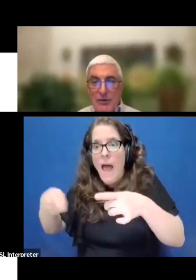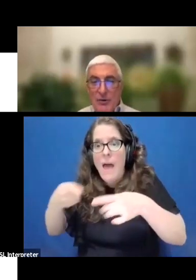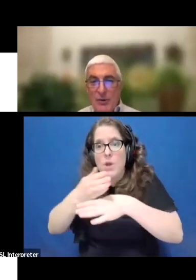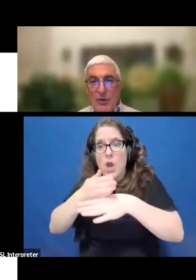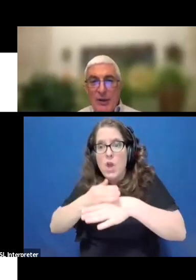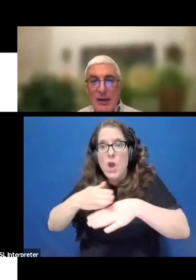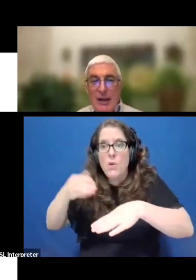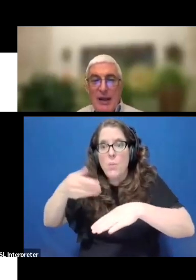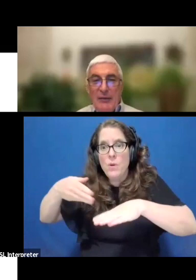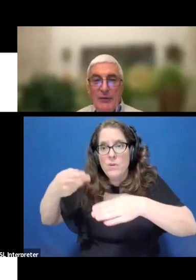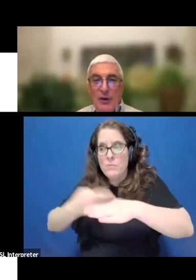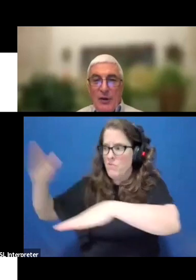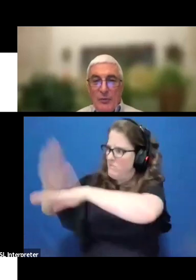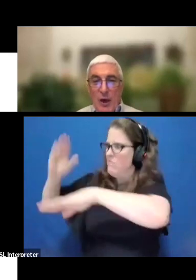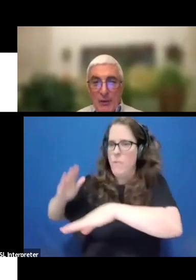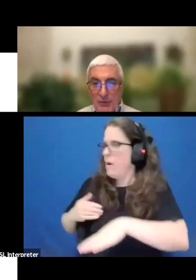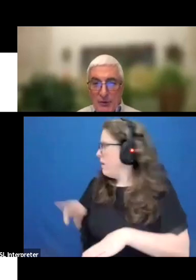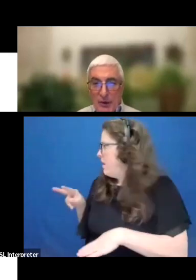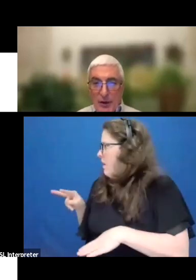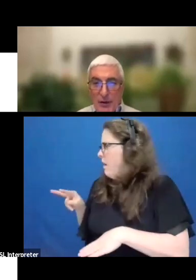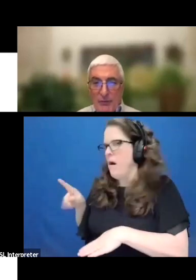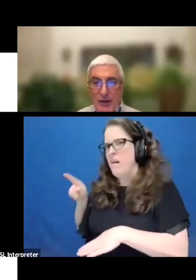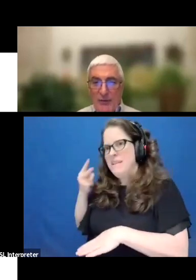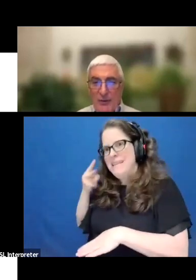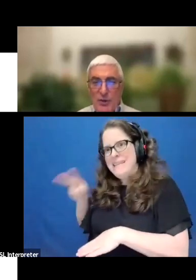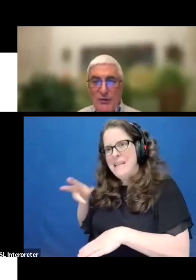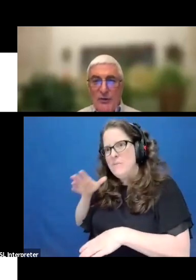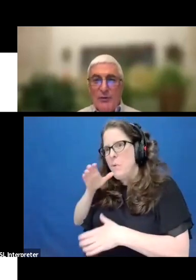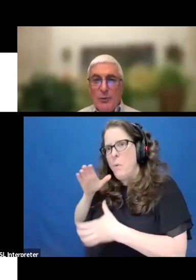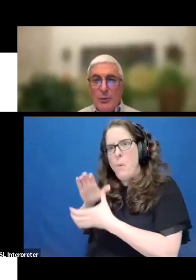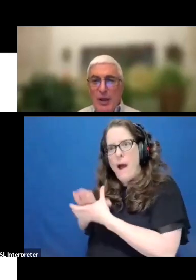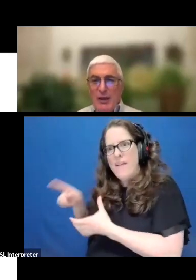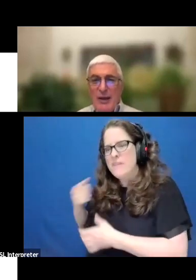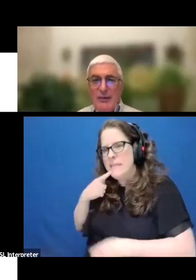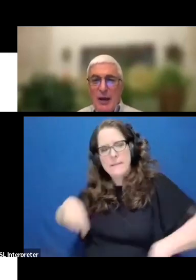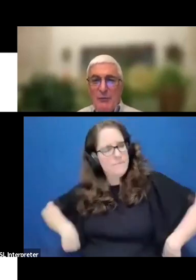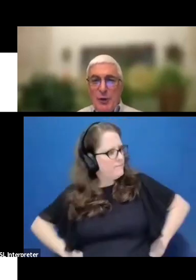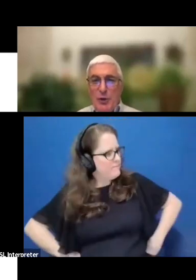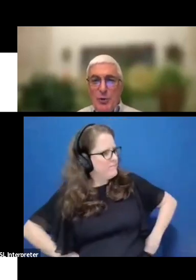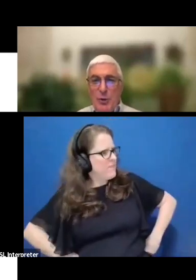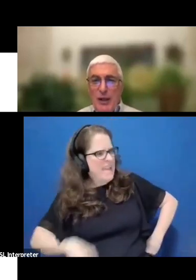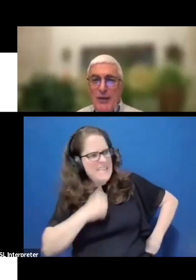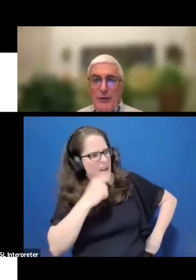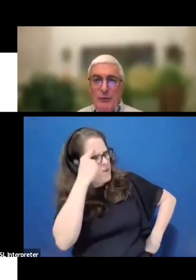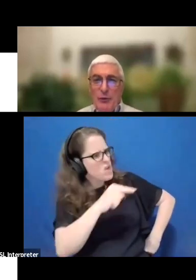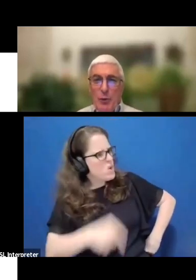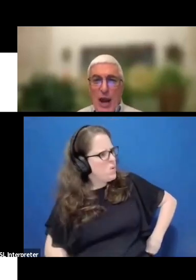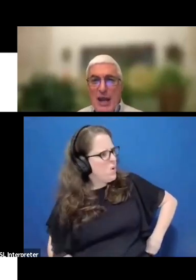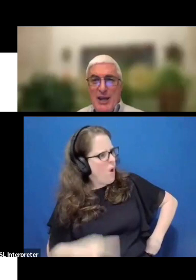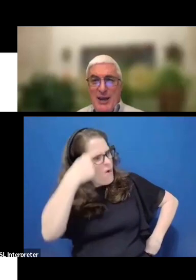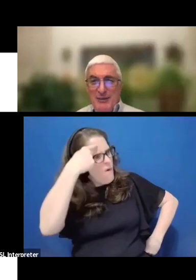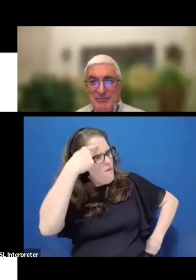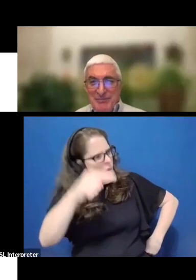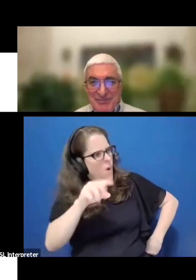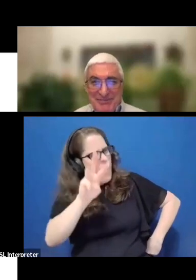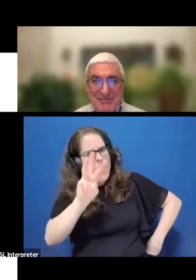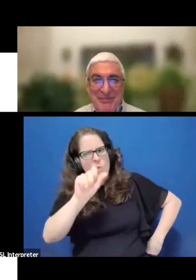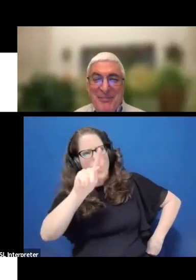and he turned and saw his wife's glaring face, and she said to him, "That's not for you, that's for the